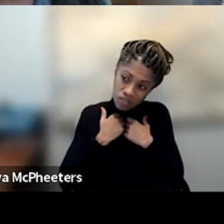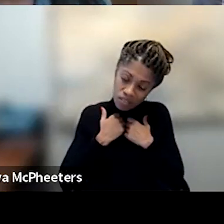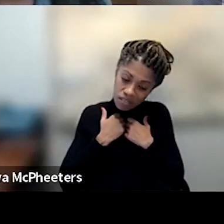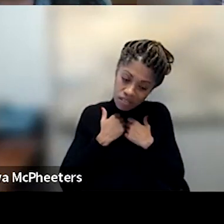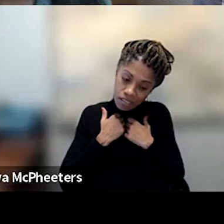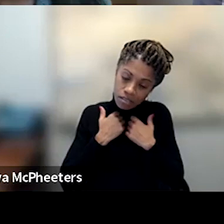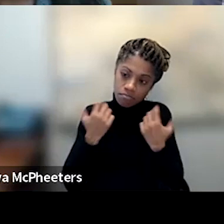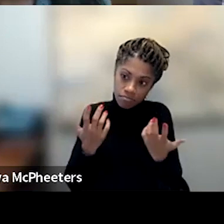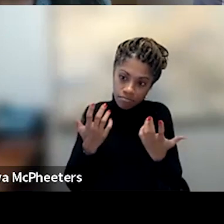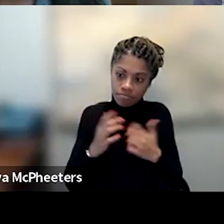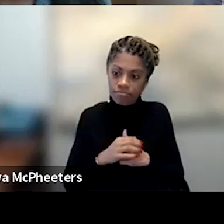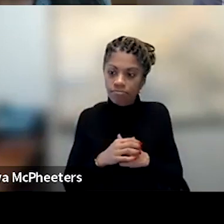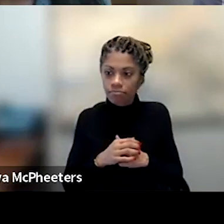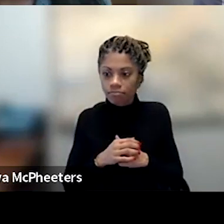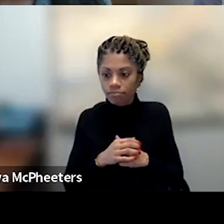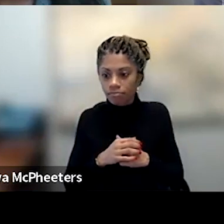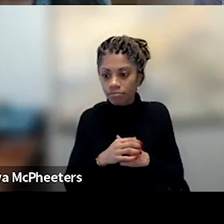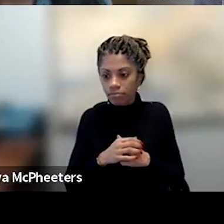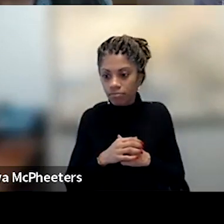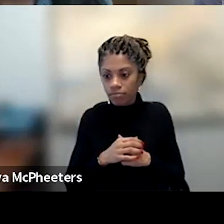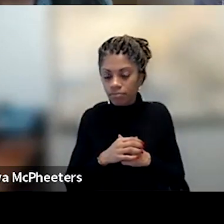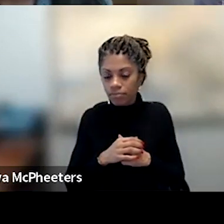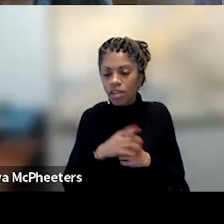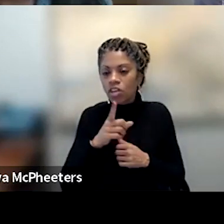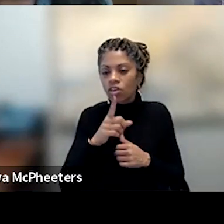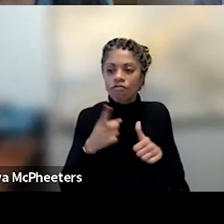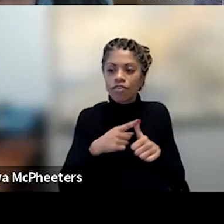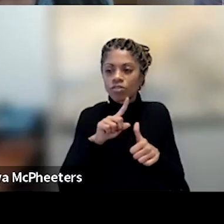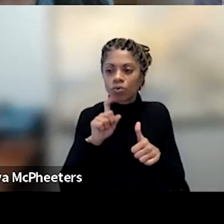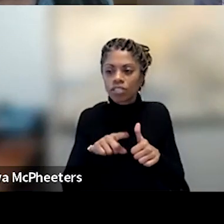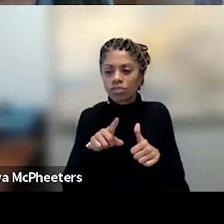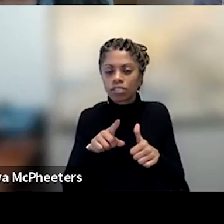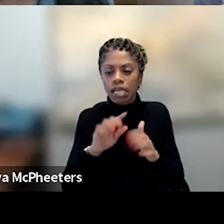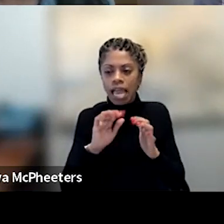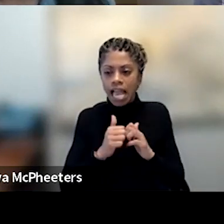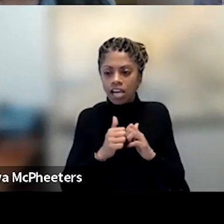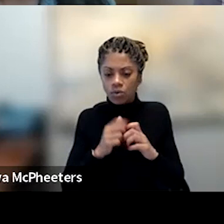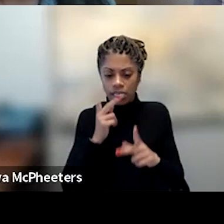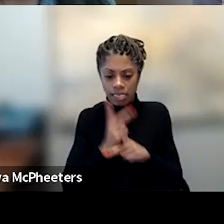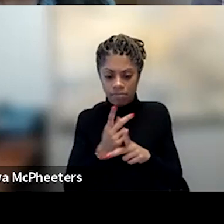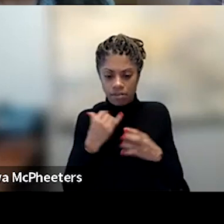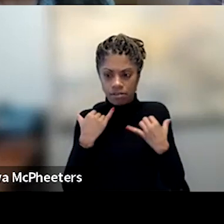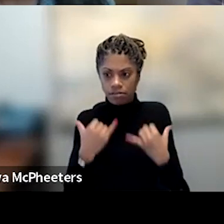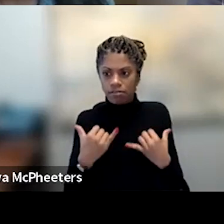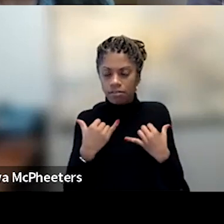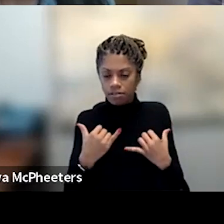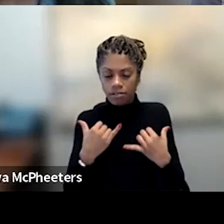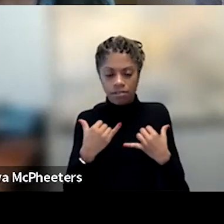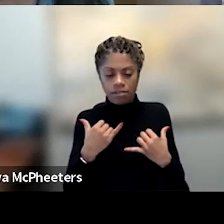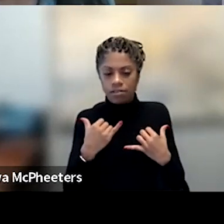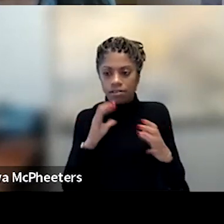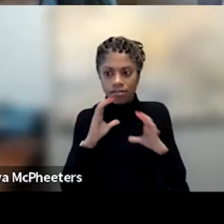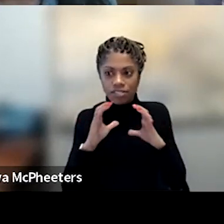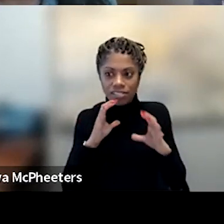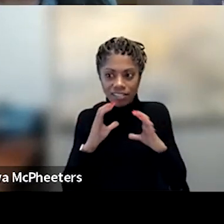bit on your first question of, how we keep this as an ever-present conversation. I mean, for anyone who is unfamiliar with Kresge, this is a